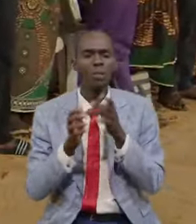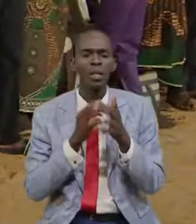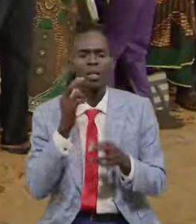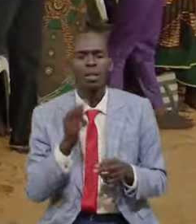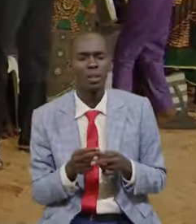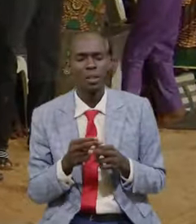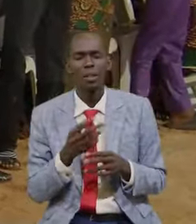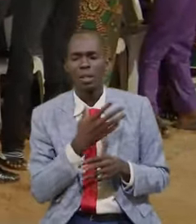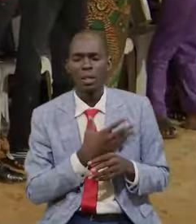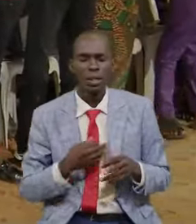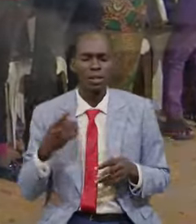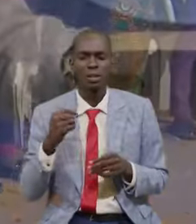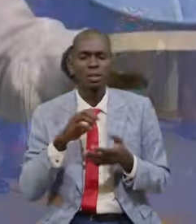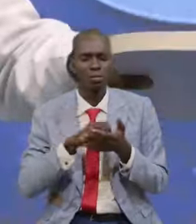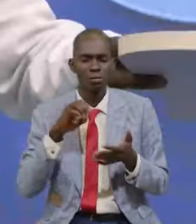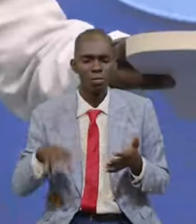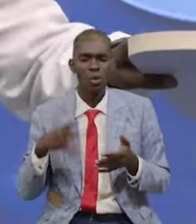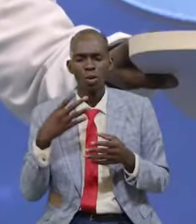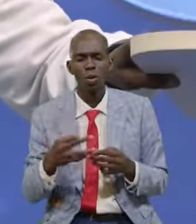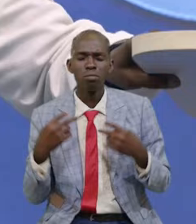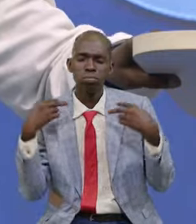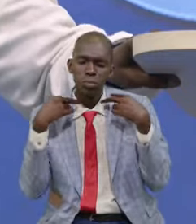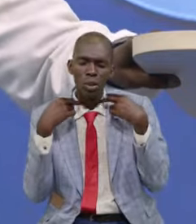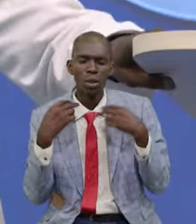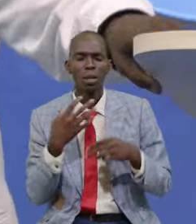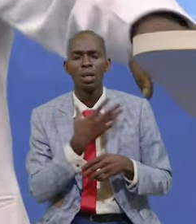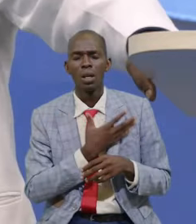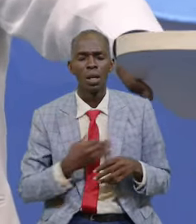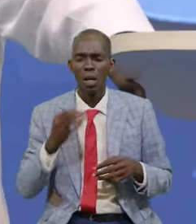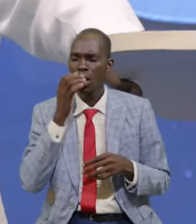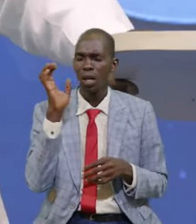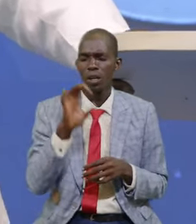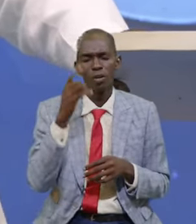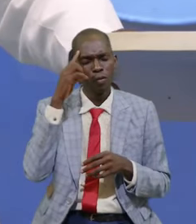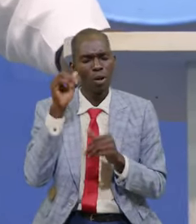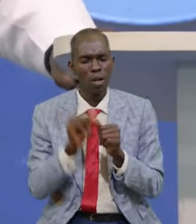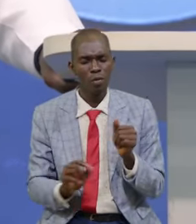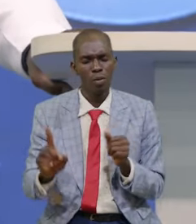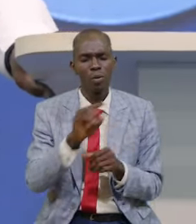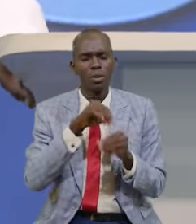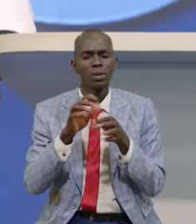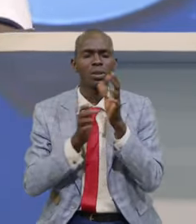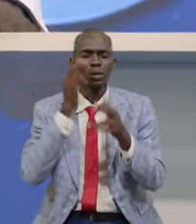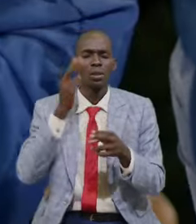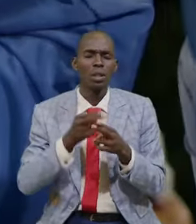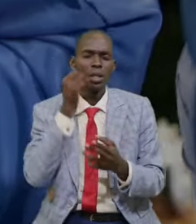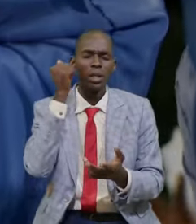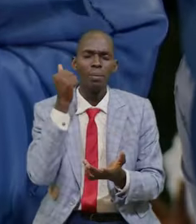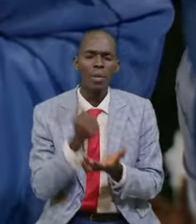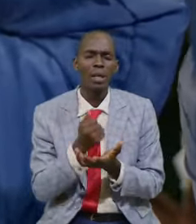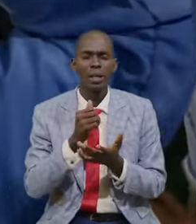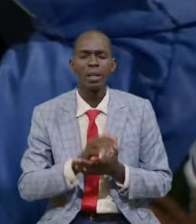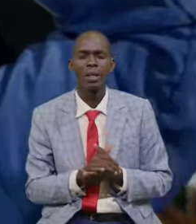the taking away of yokes and curses for everyone in Jesus' name.